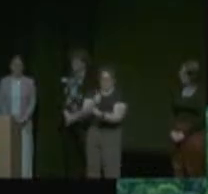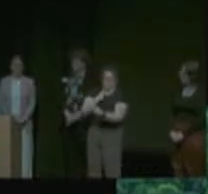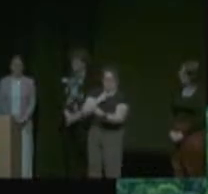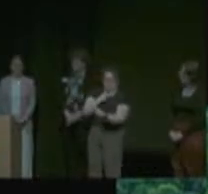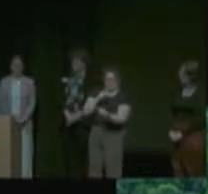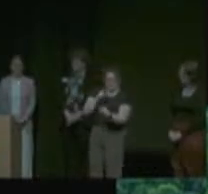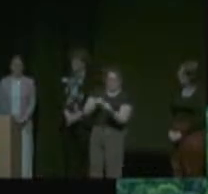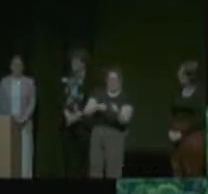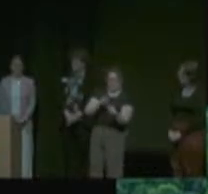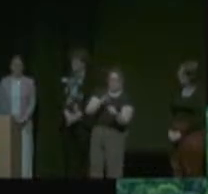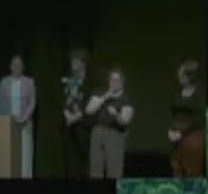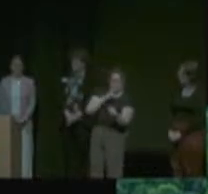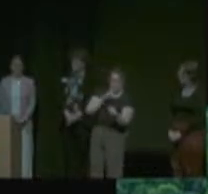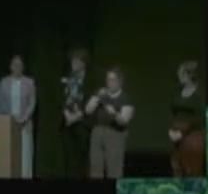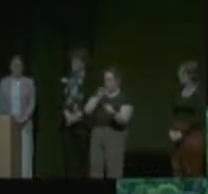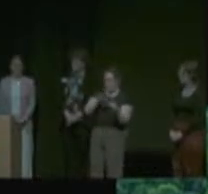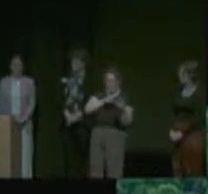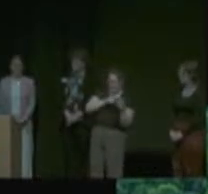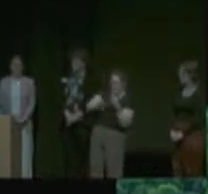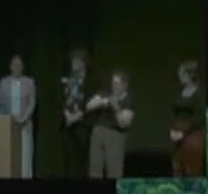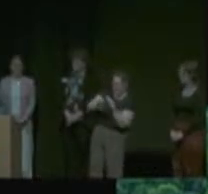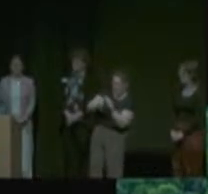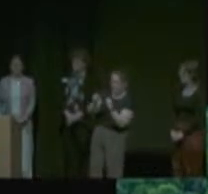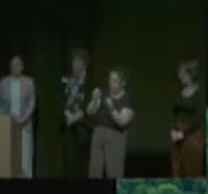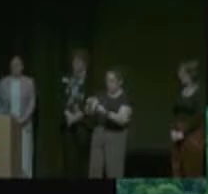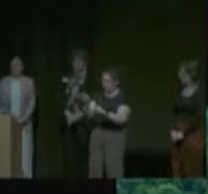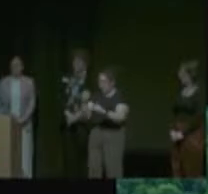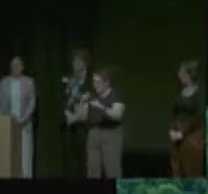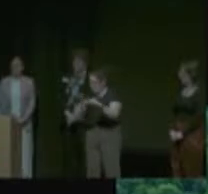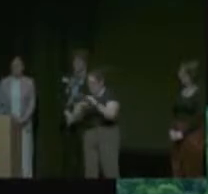air, we can go to it and pretty,